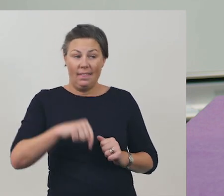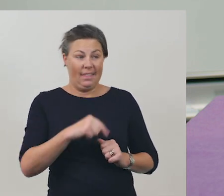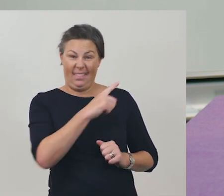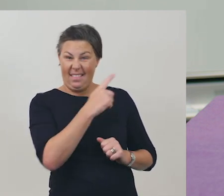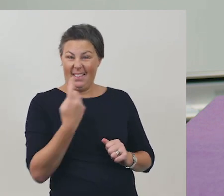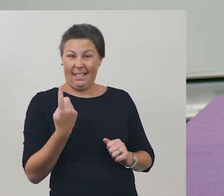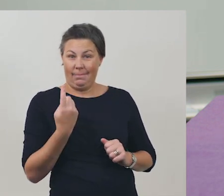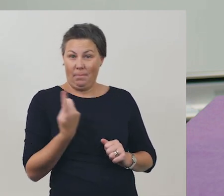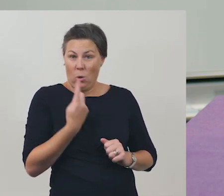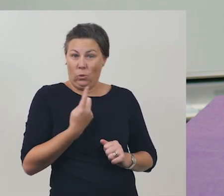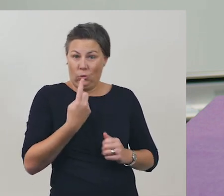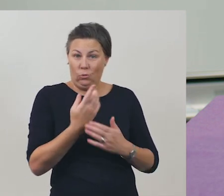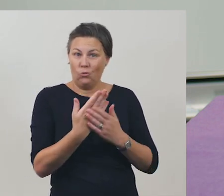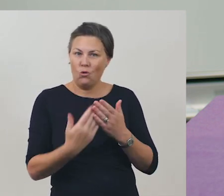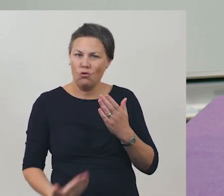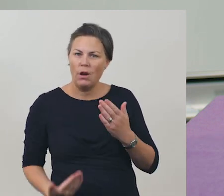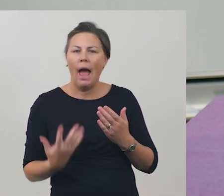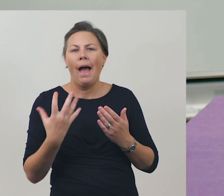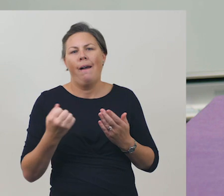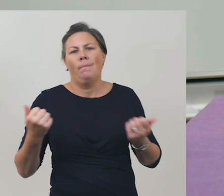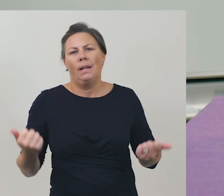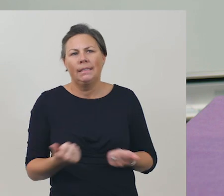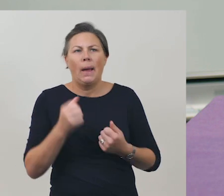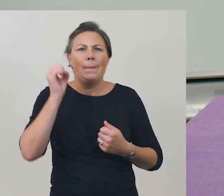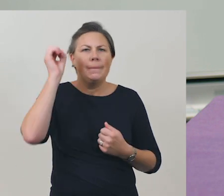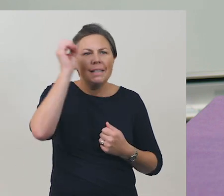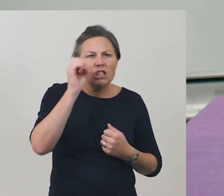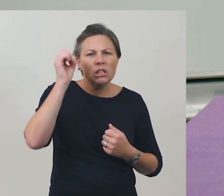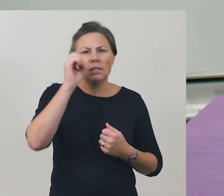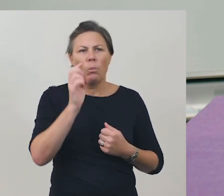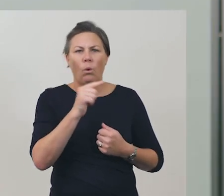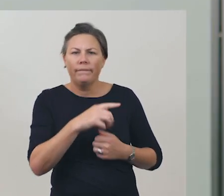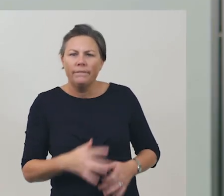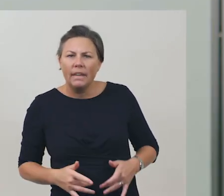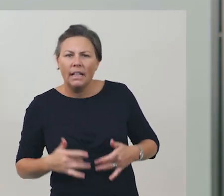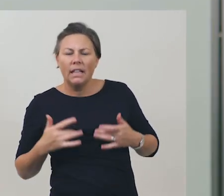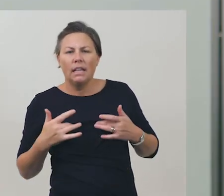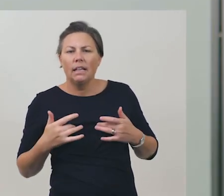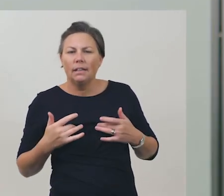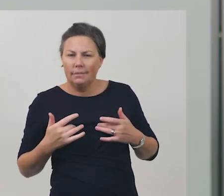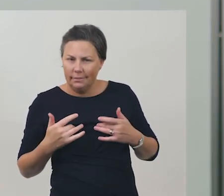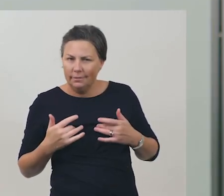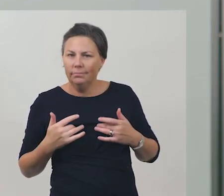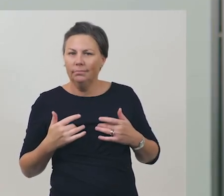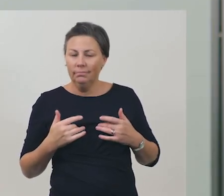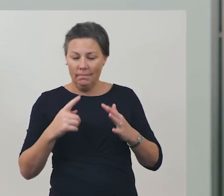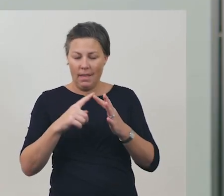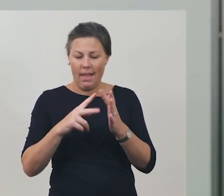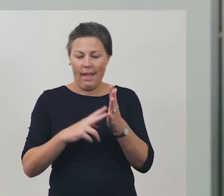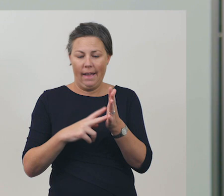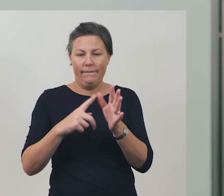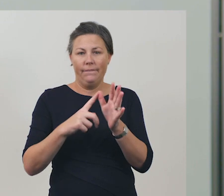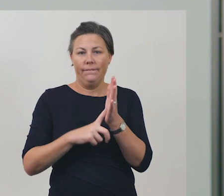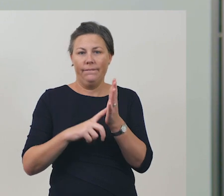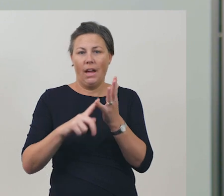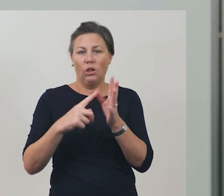to express opinions and feelings and pass judgment about these experiences. You will notice that as well as evaluative language,